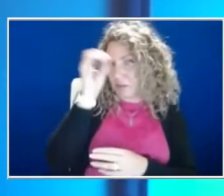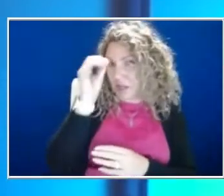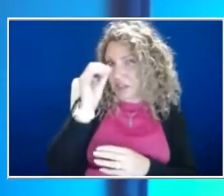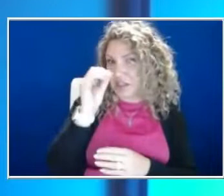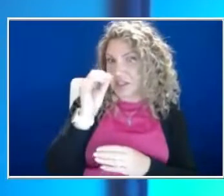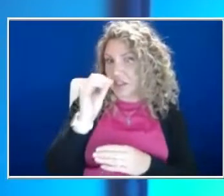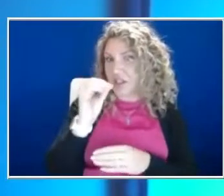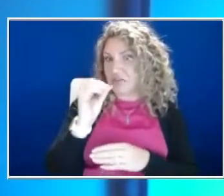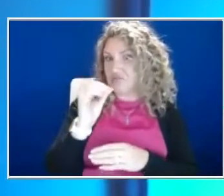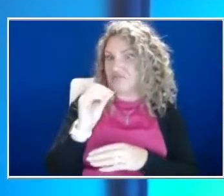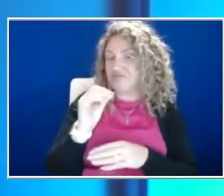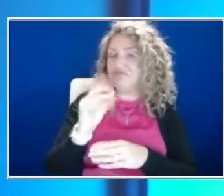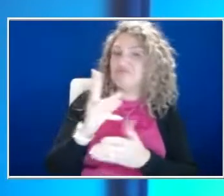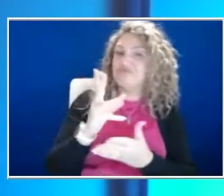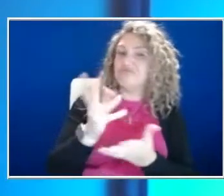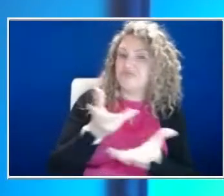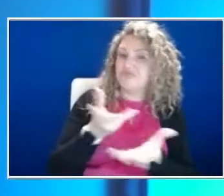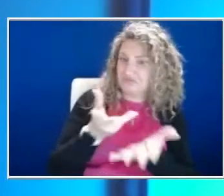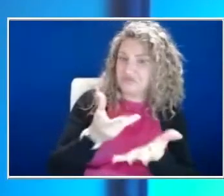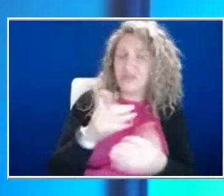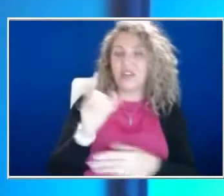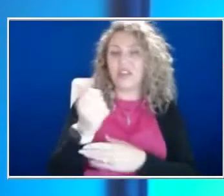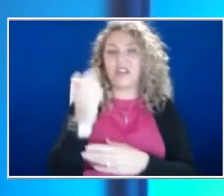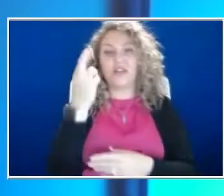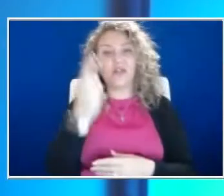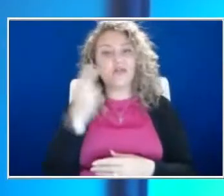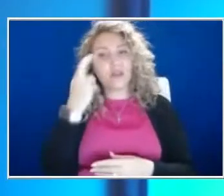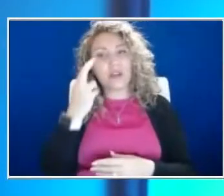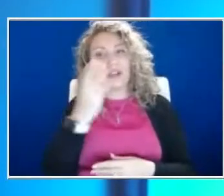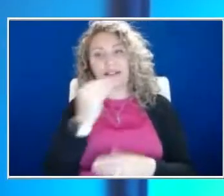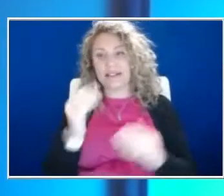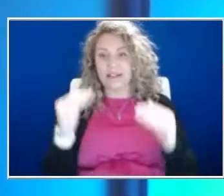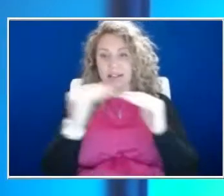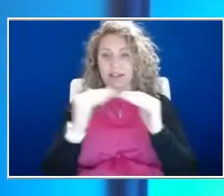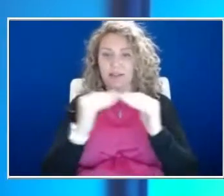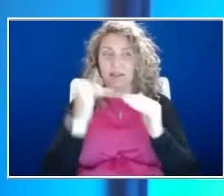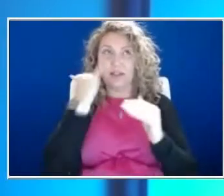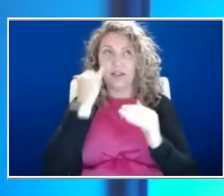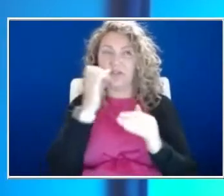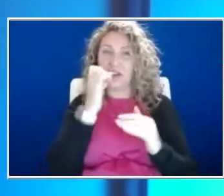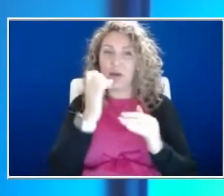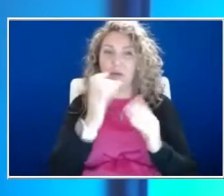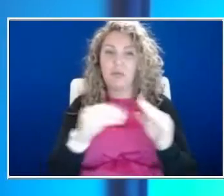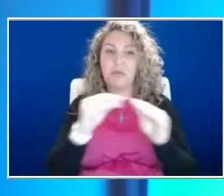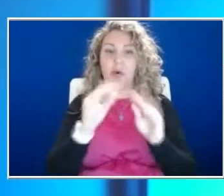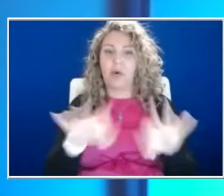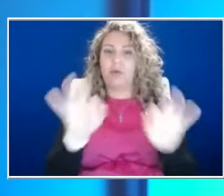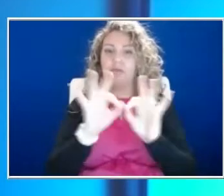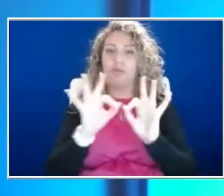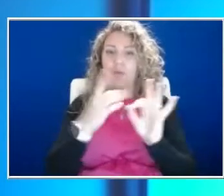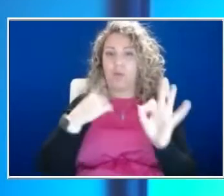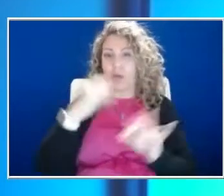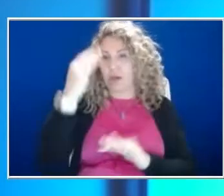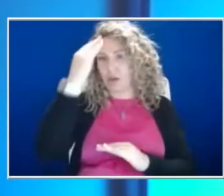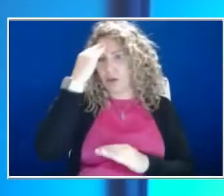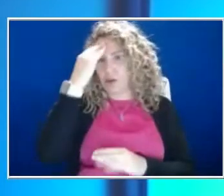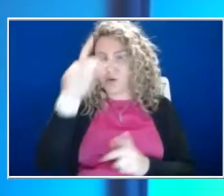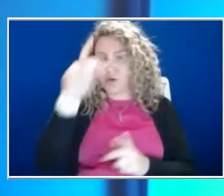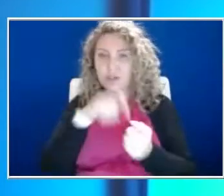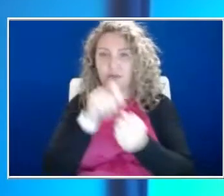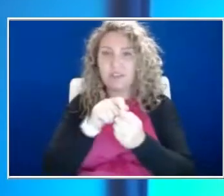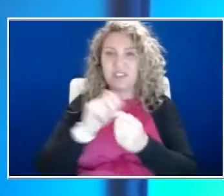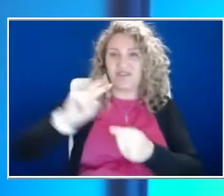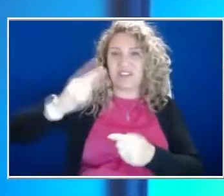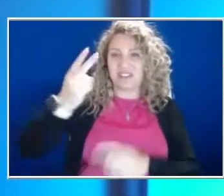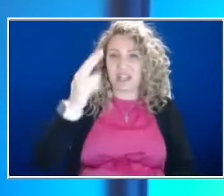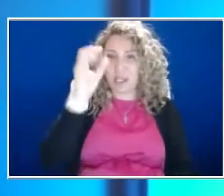But the other reason that is of equal, if not of more importance, is that we know that in particular, when getting a second opinion at